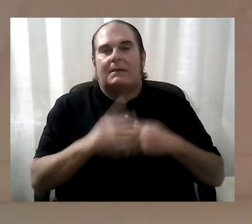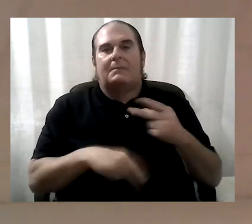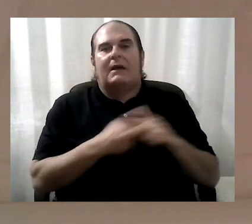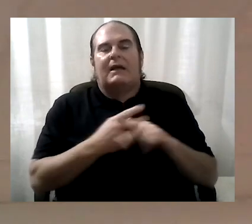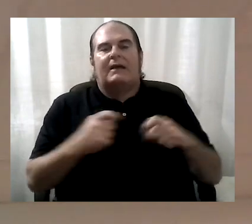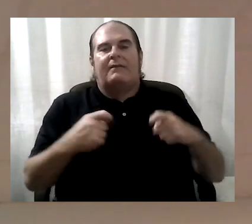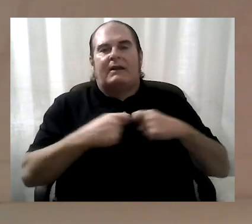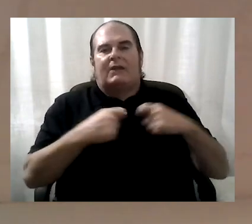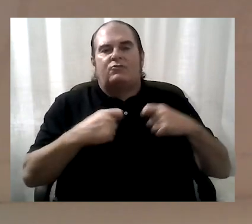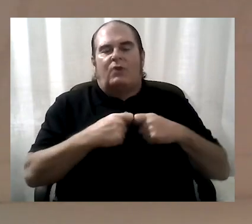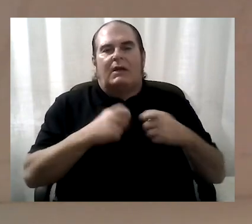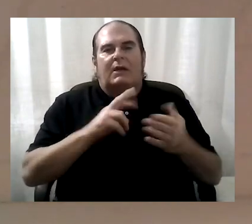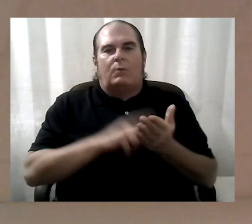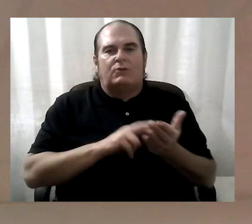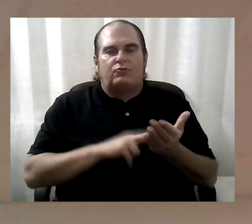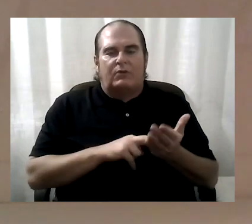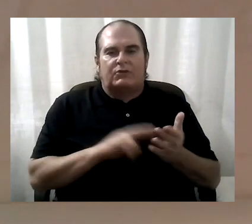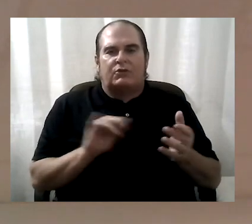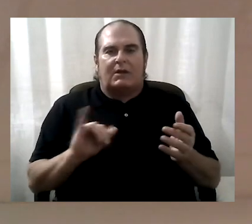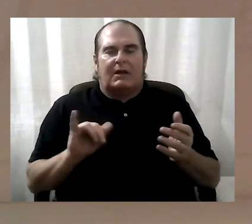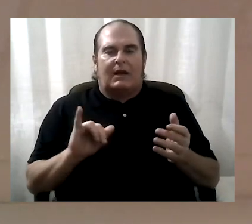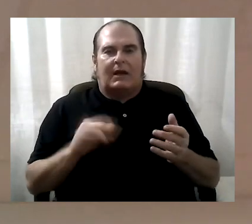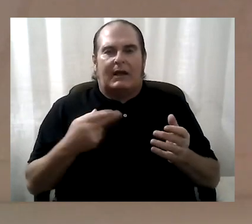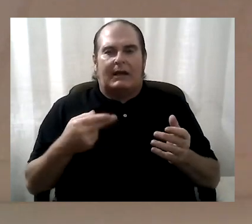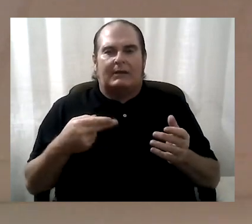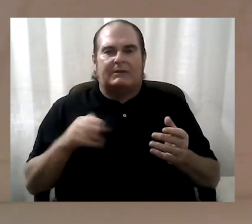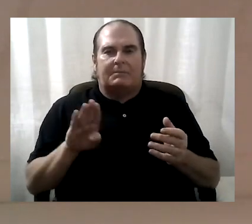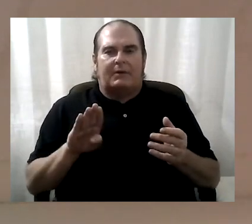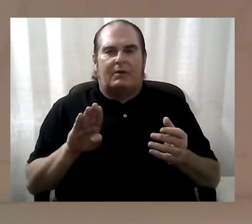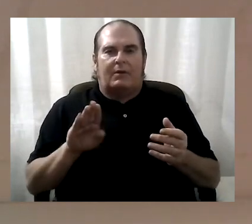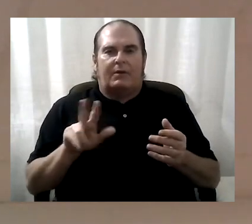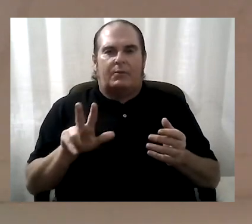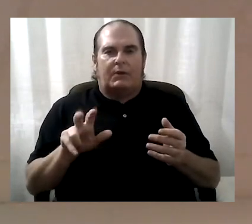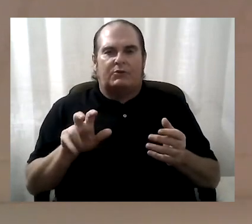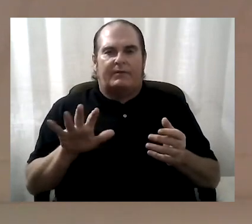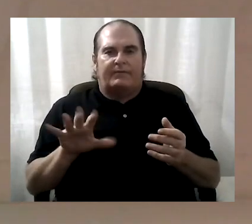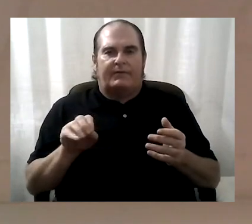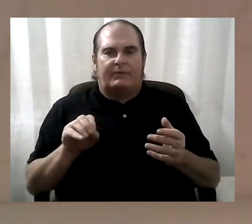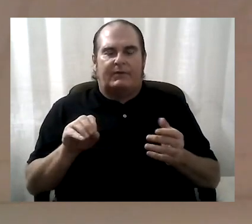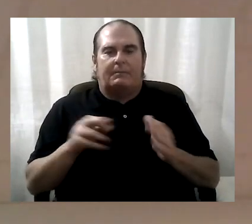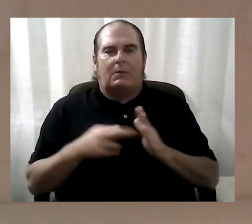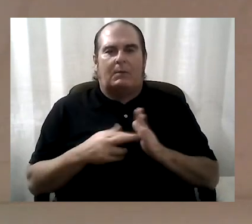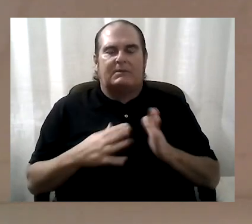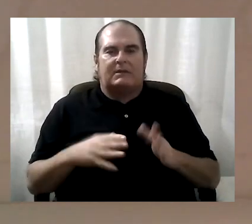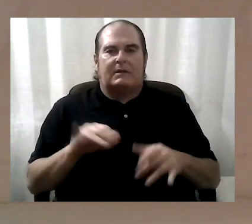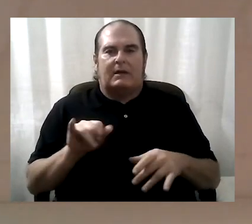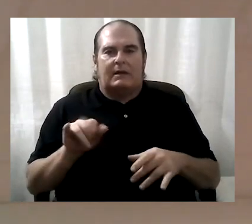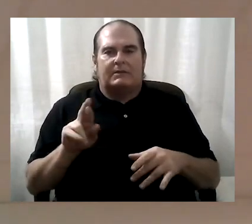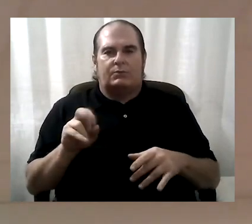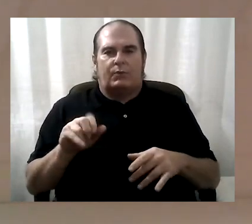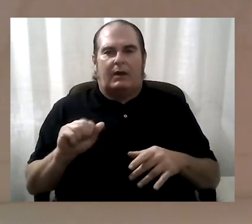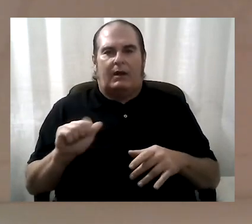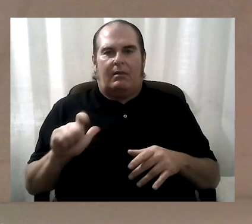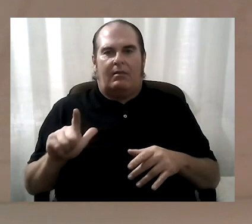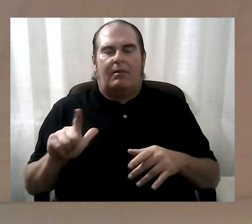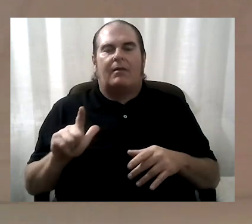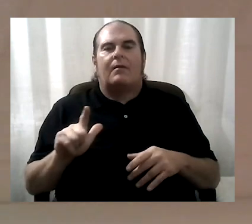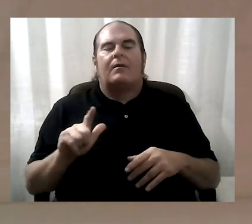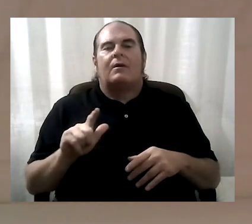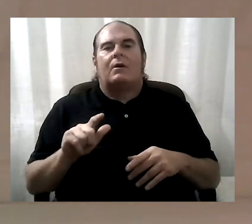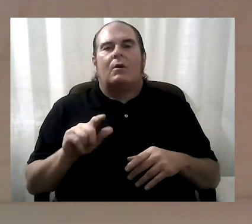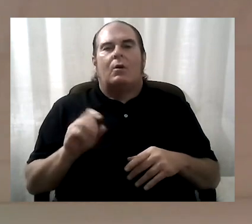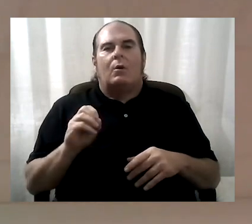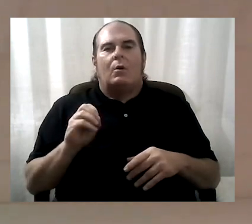like House Bill 350 by Representative Israel, or would allow things